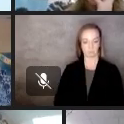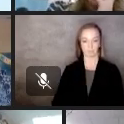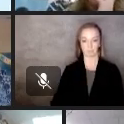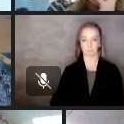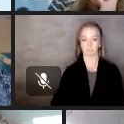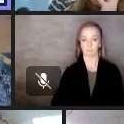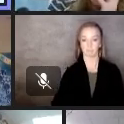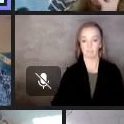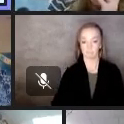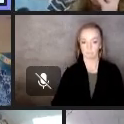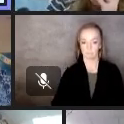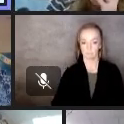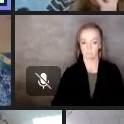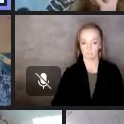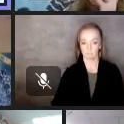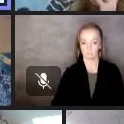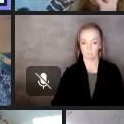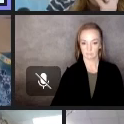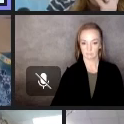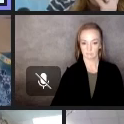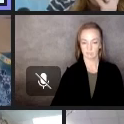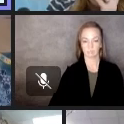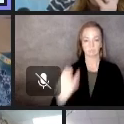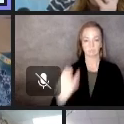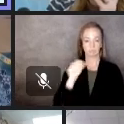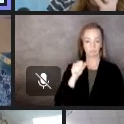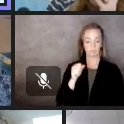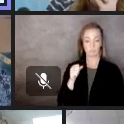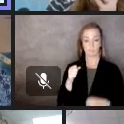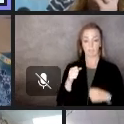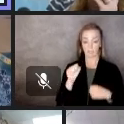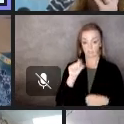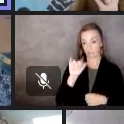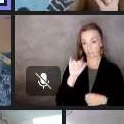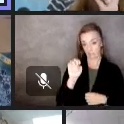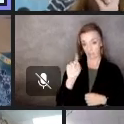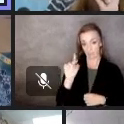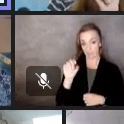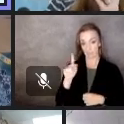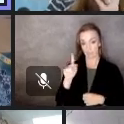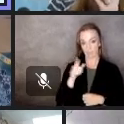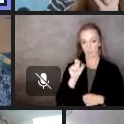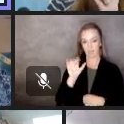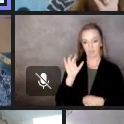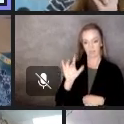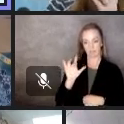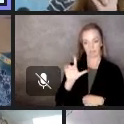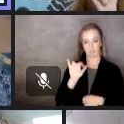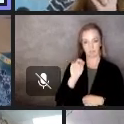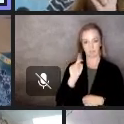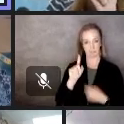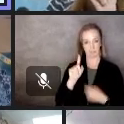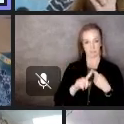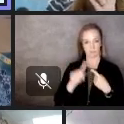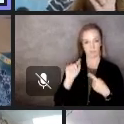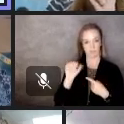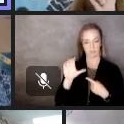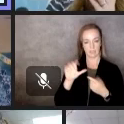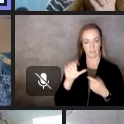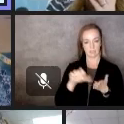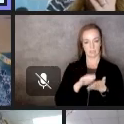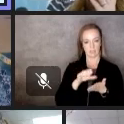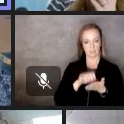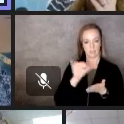Yeah, and in the slide deck, you can click the link to the TAC page, and that is where you can find those minutes. And then